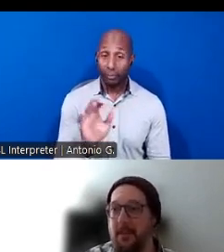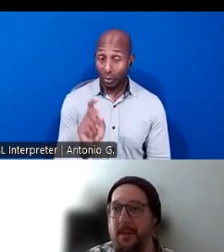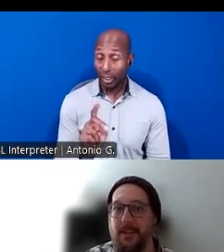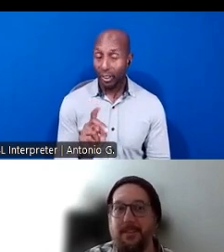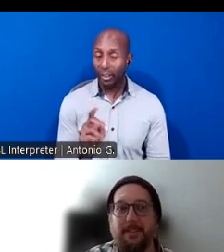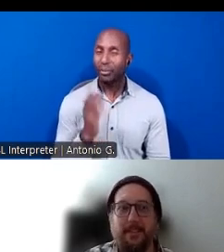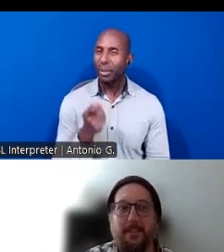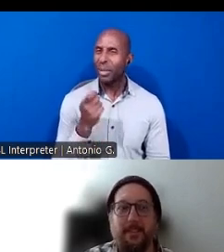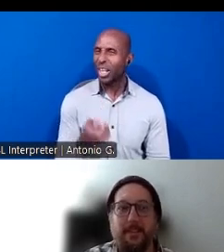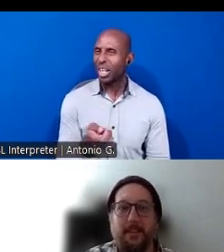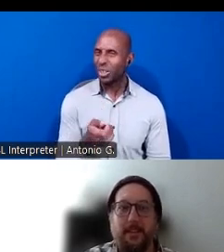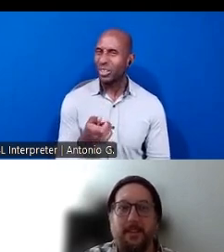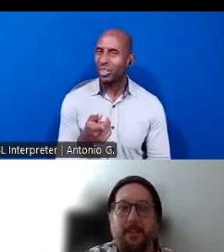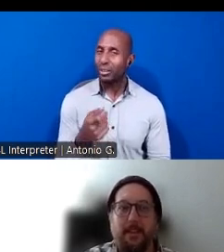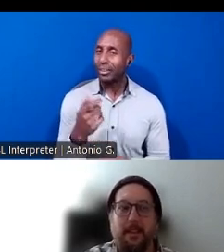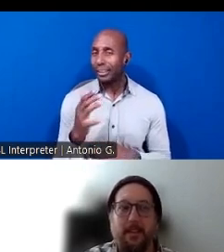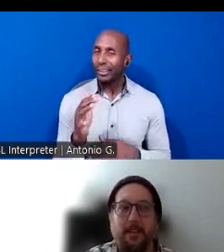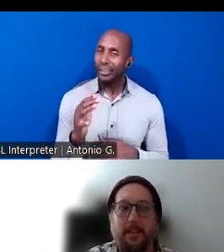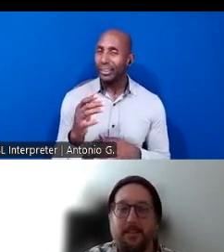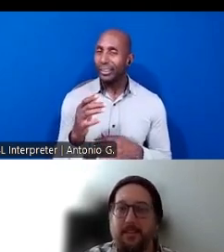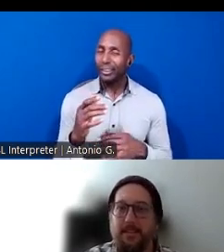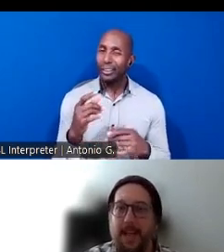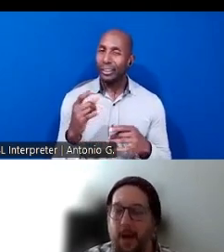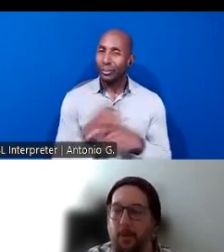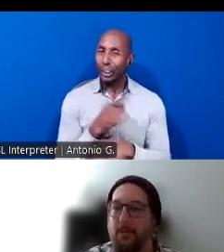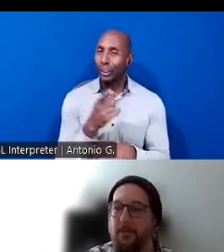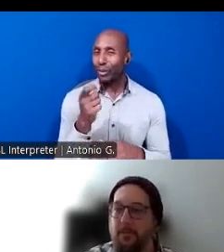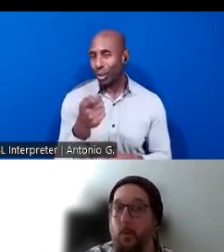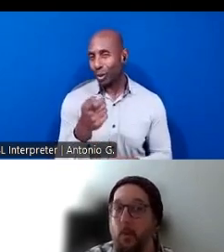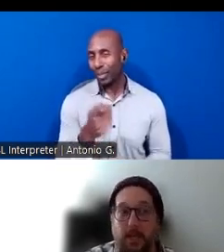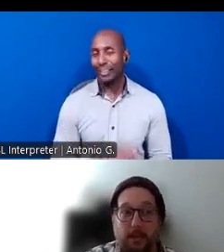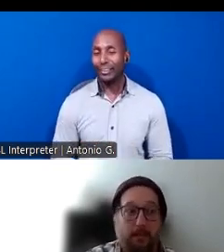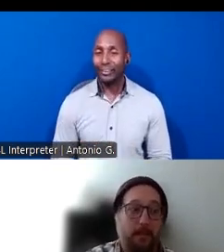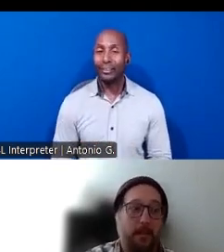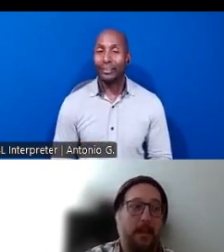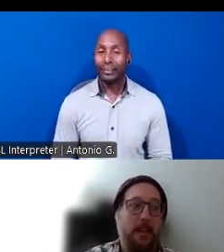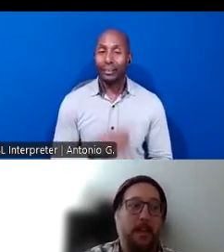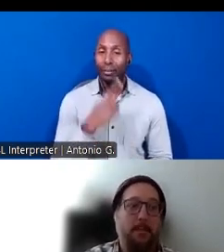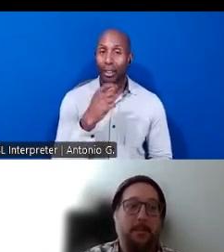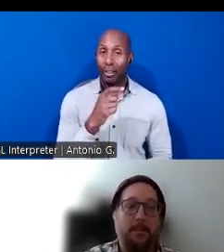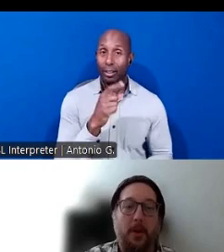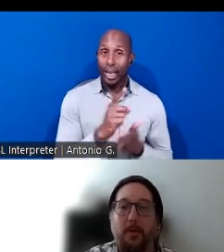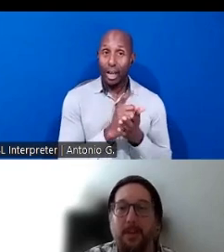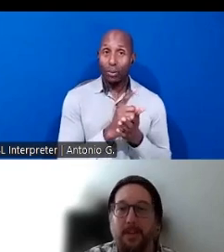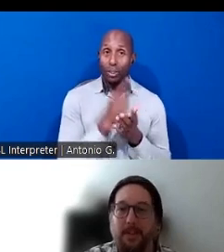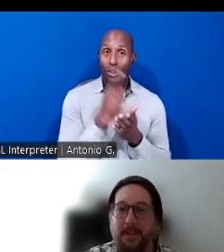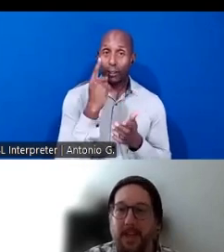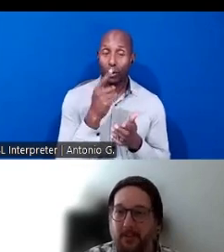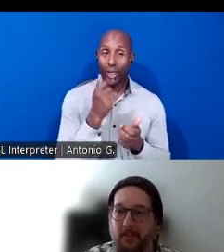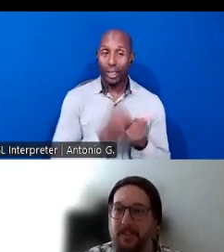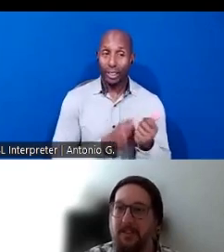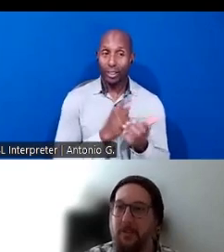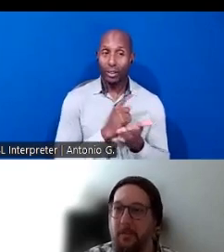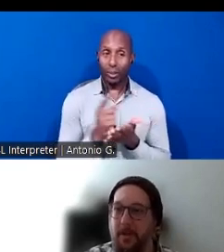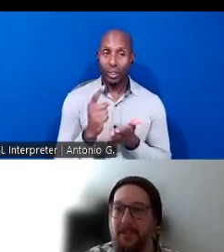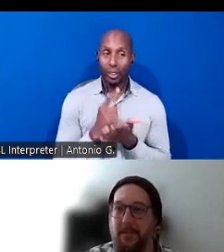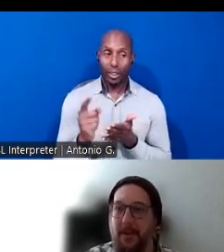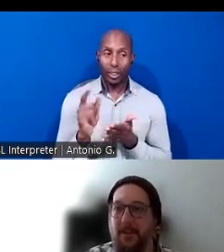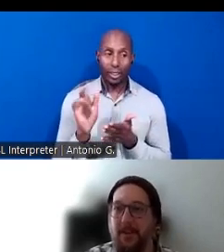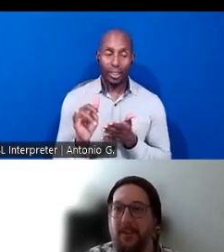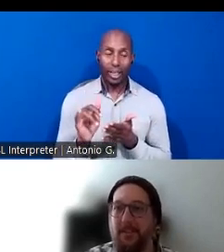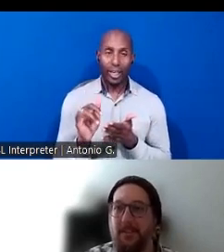tricky because it's hours per week. So it kind of translates to a